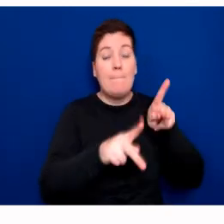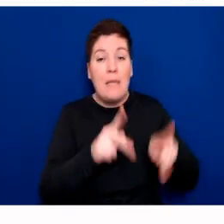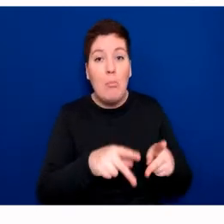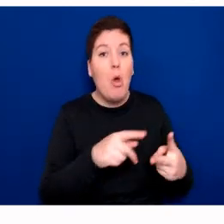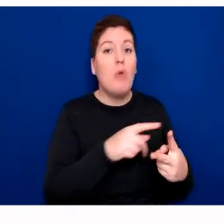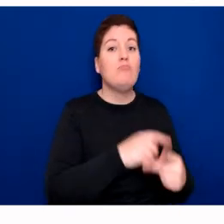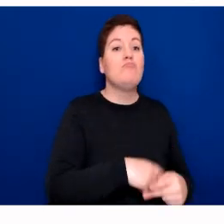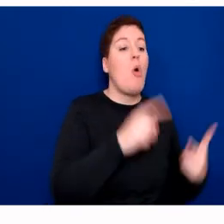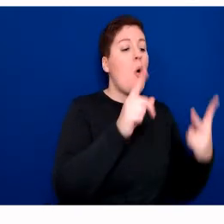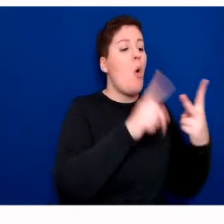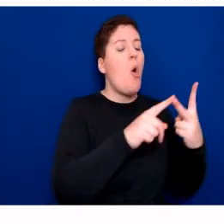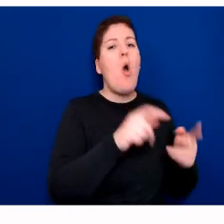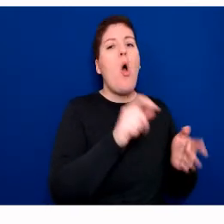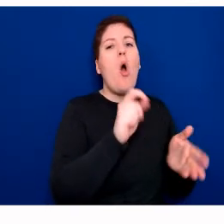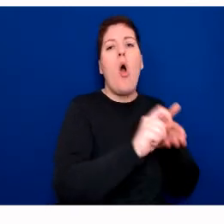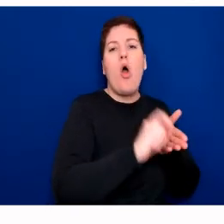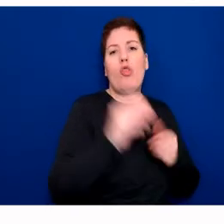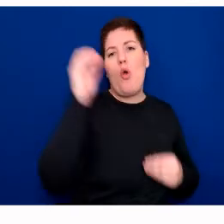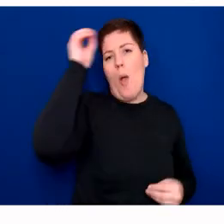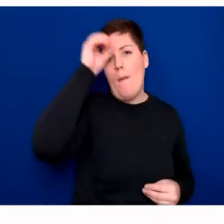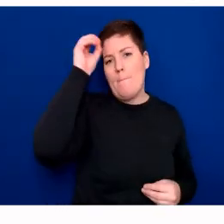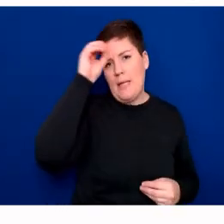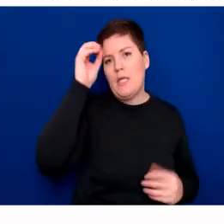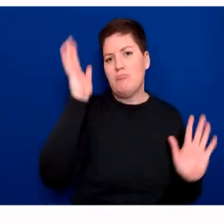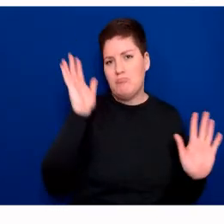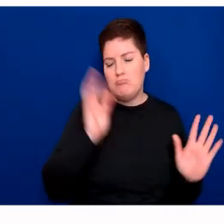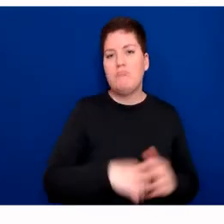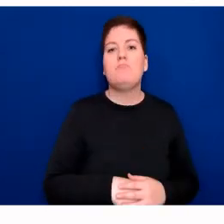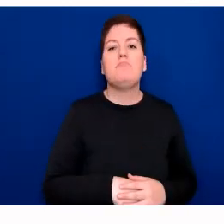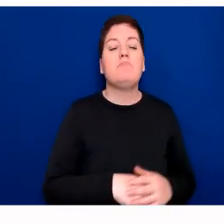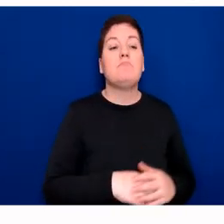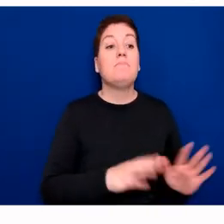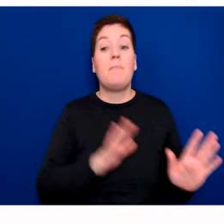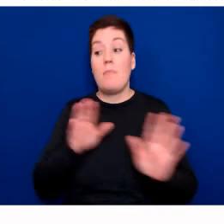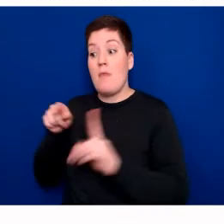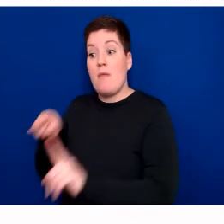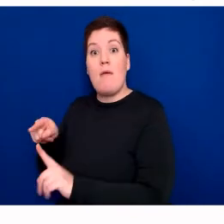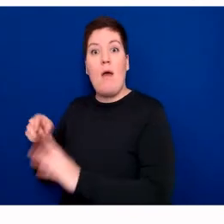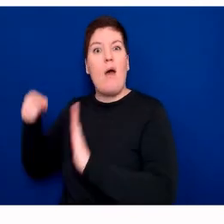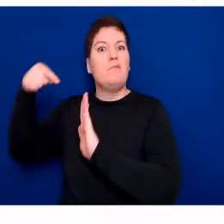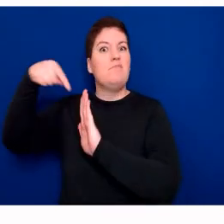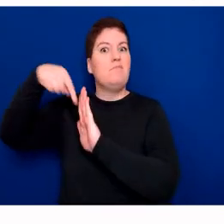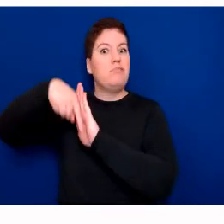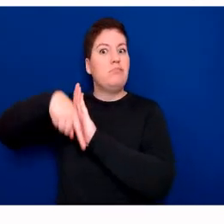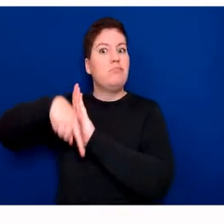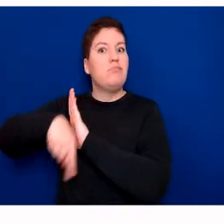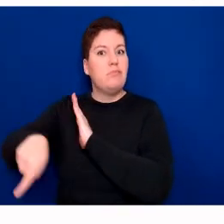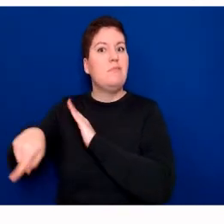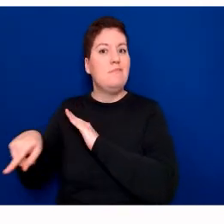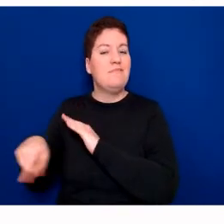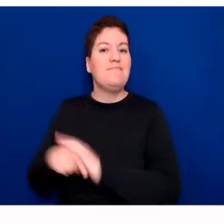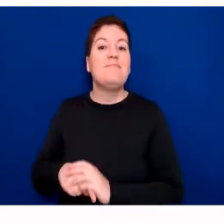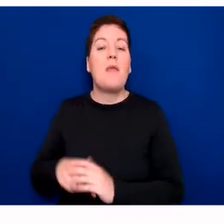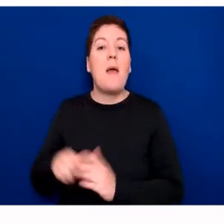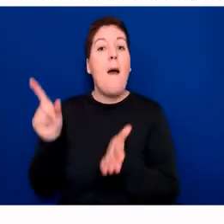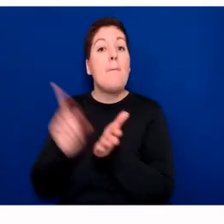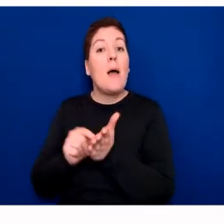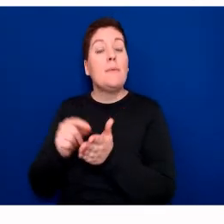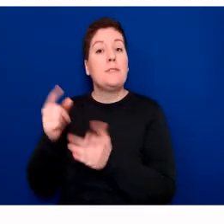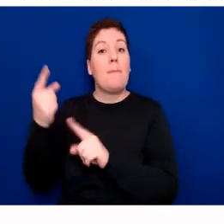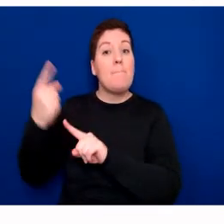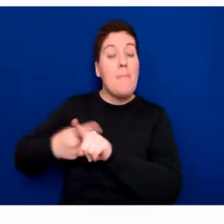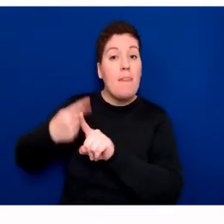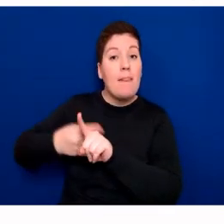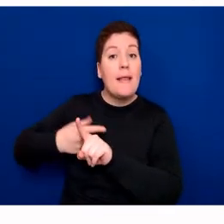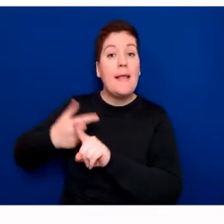opinion. Scholarly articles, on the other hand, are longer, published monthly or quarterly, written by